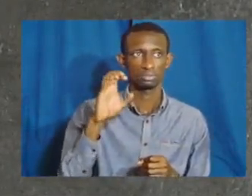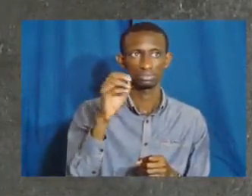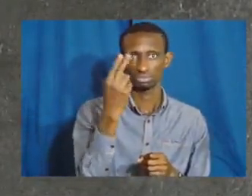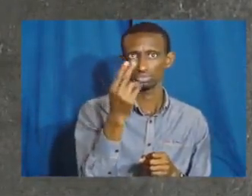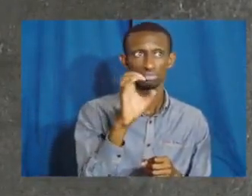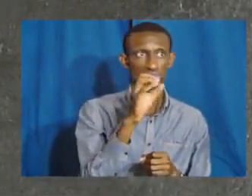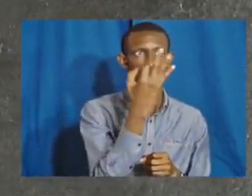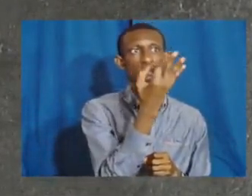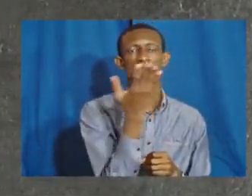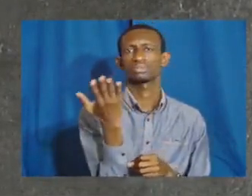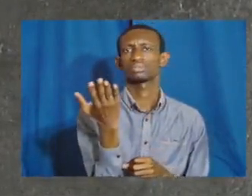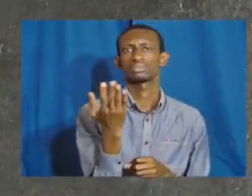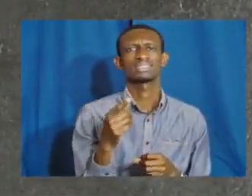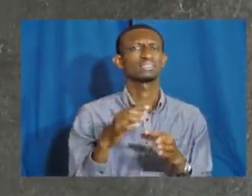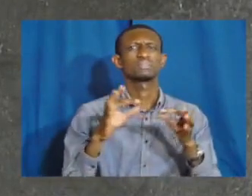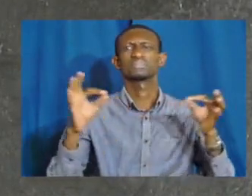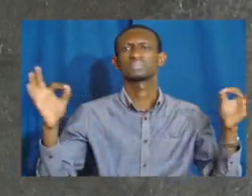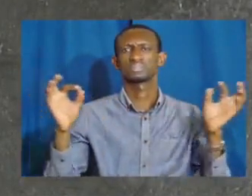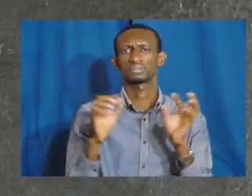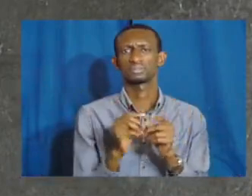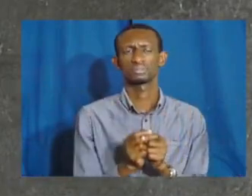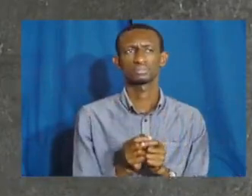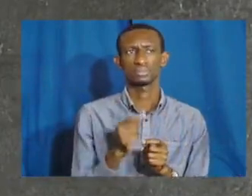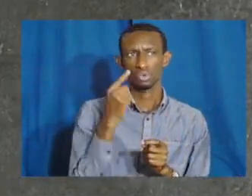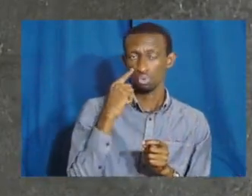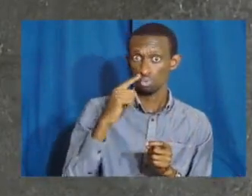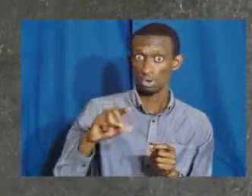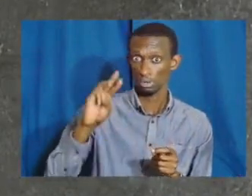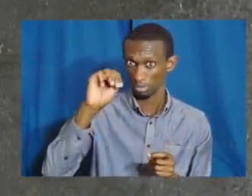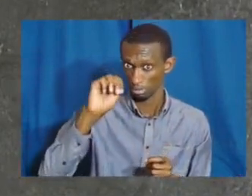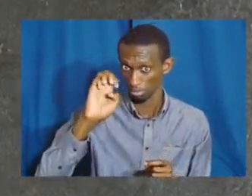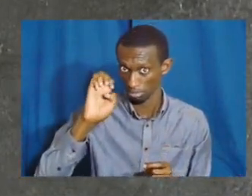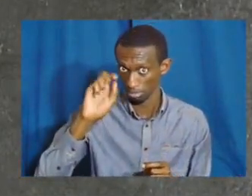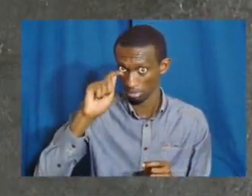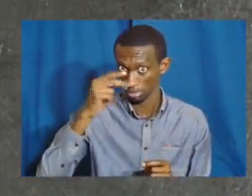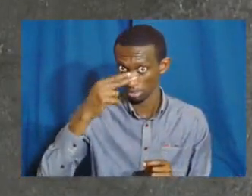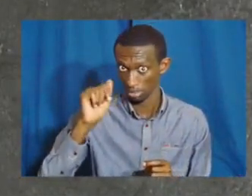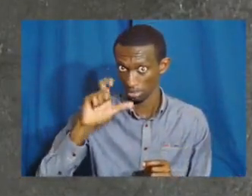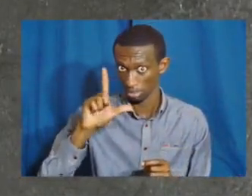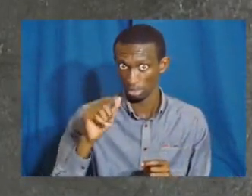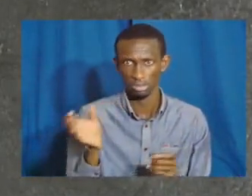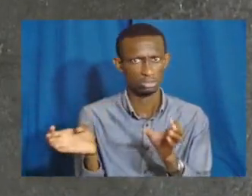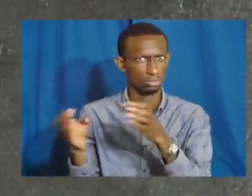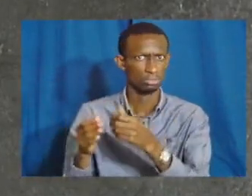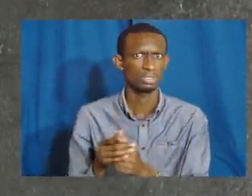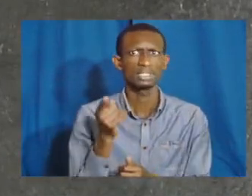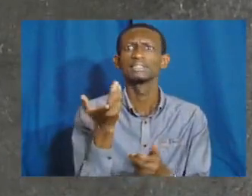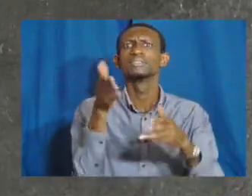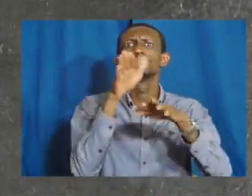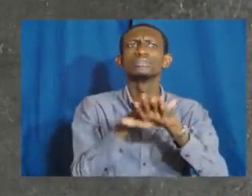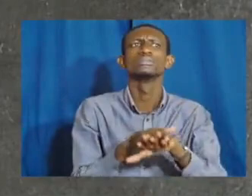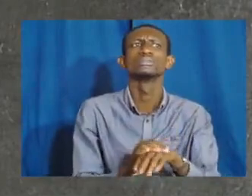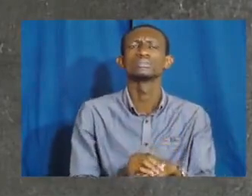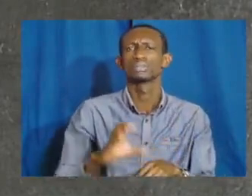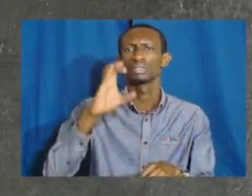2, and 3. That is the longest chain. So you see the methyl group, this methyl group is attached on carbon